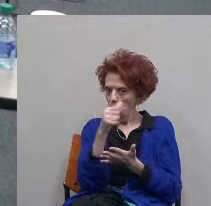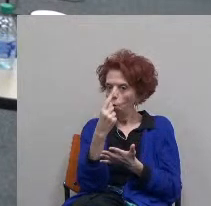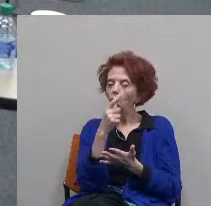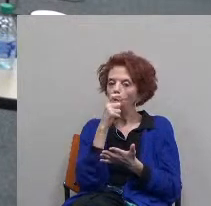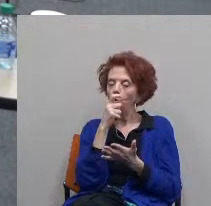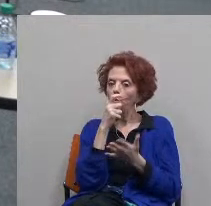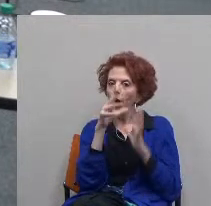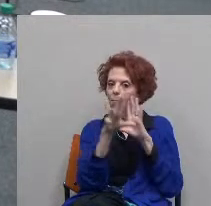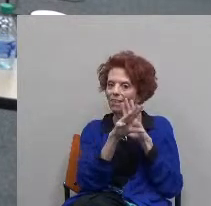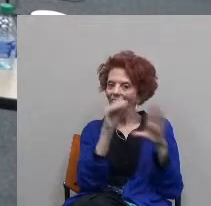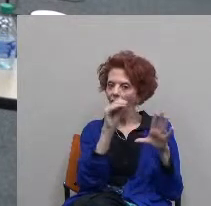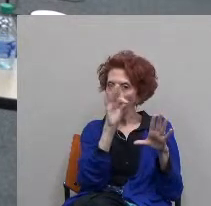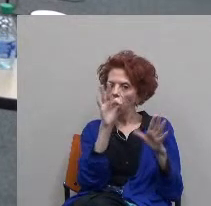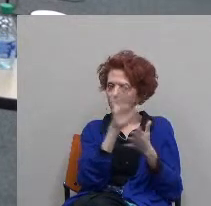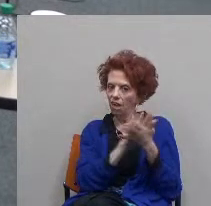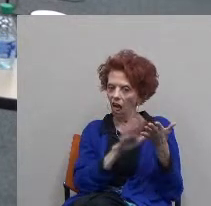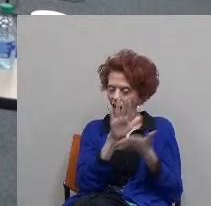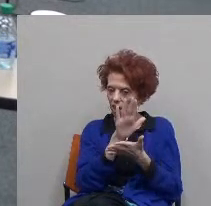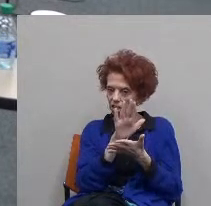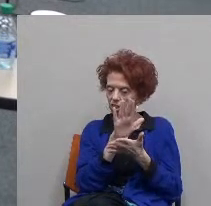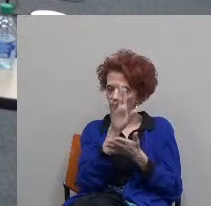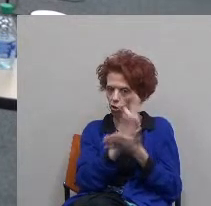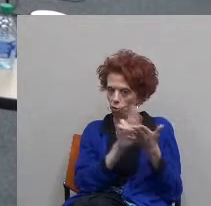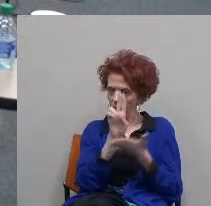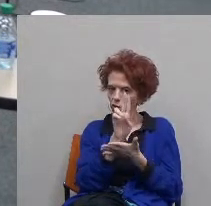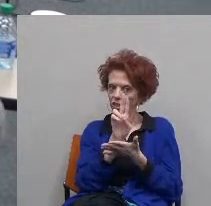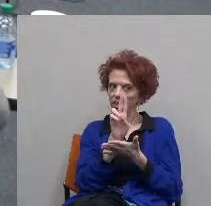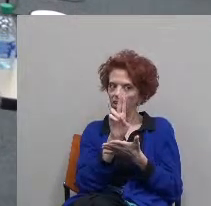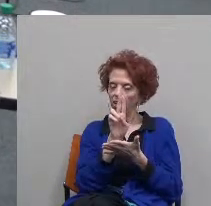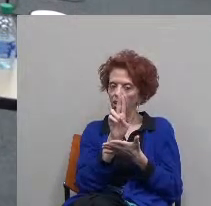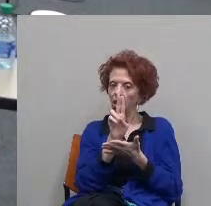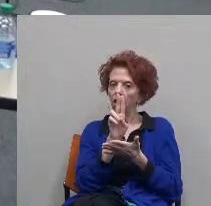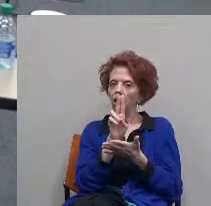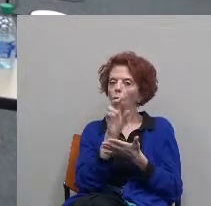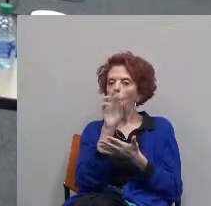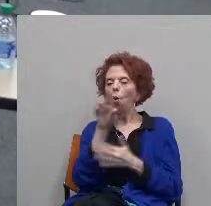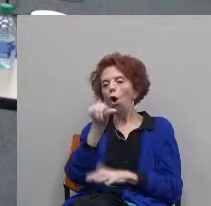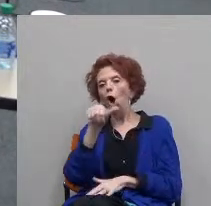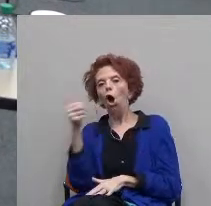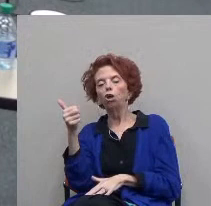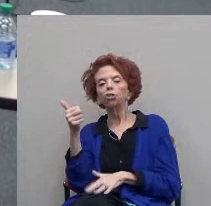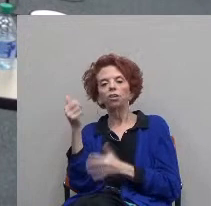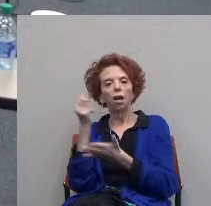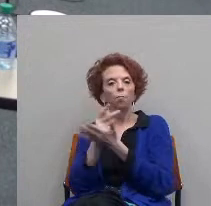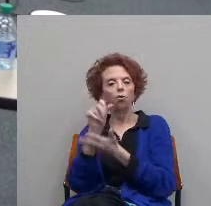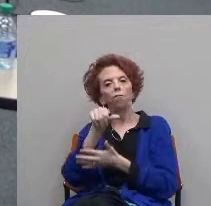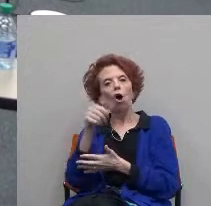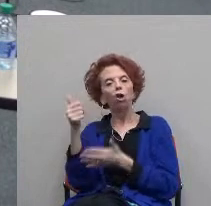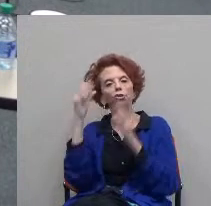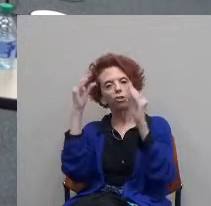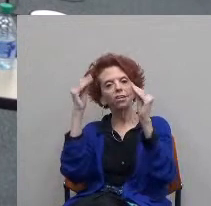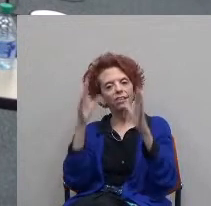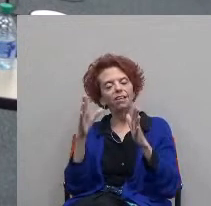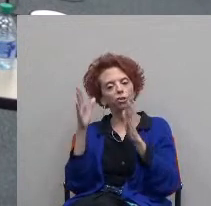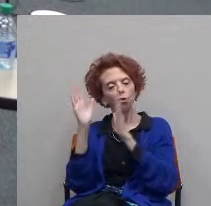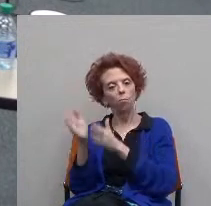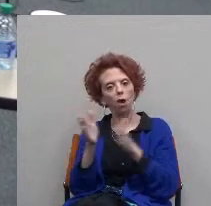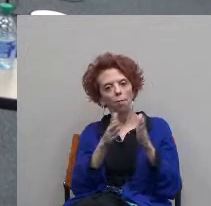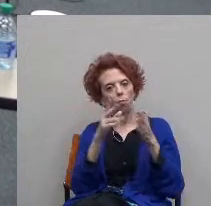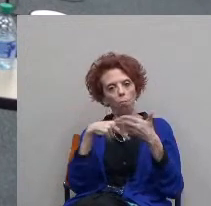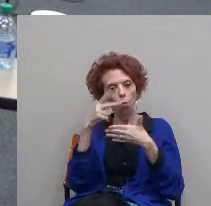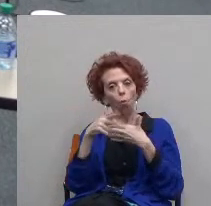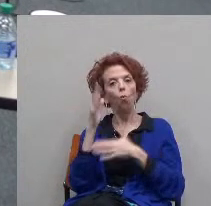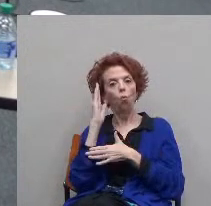anyone who comes out of a college, university, or approved alternate teacher prep